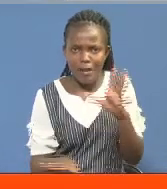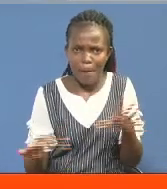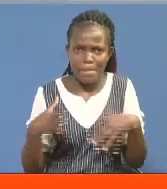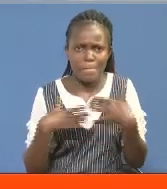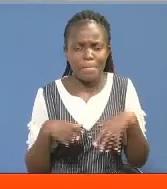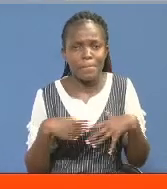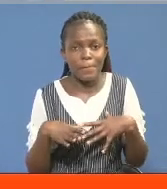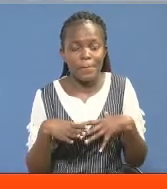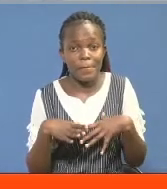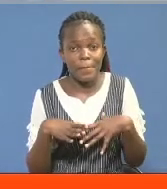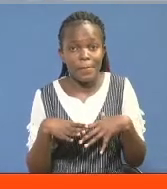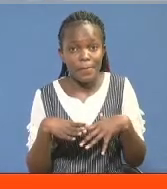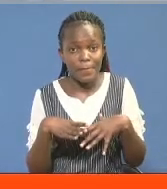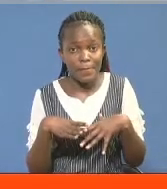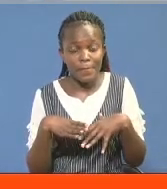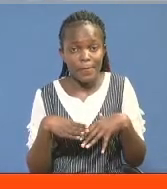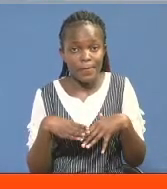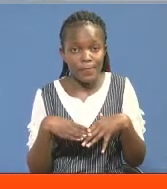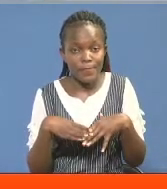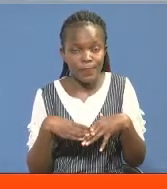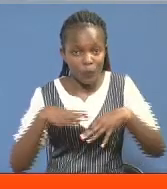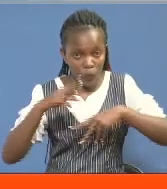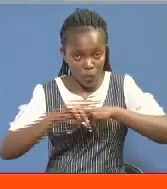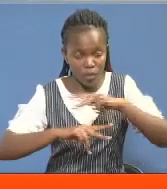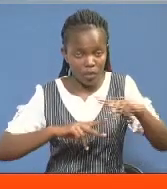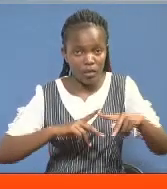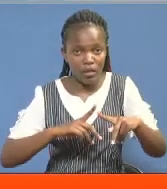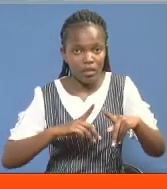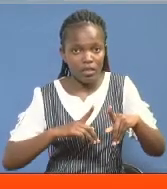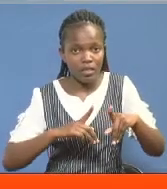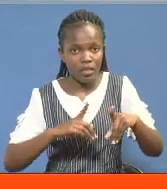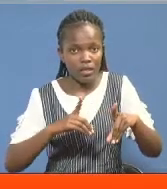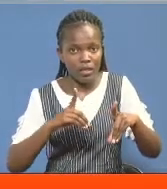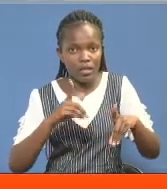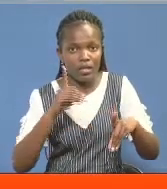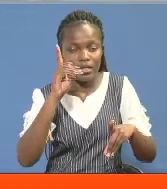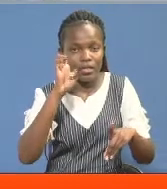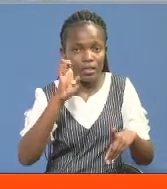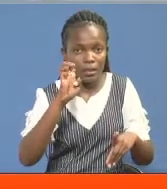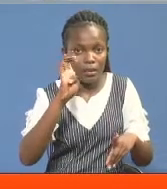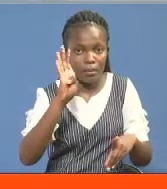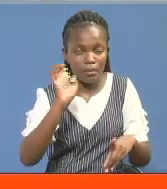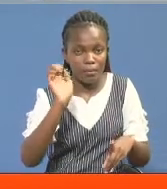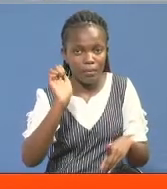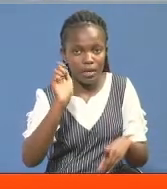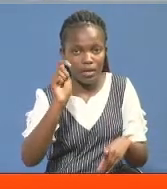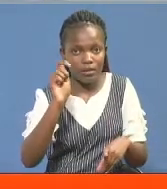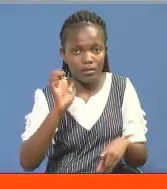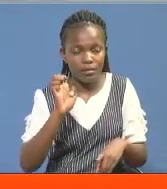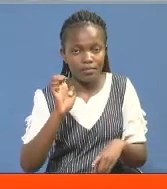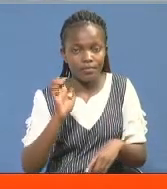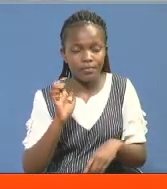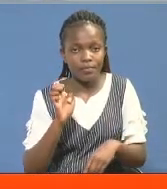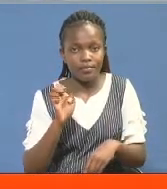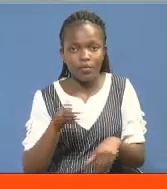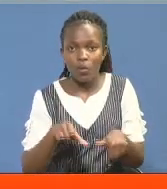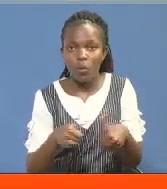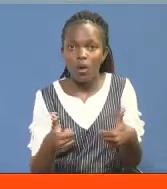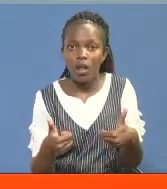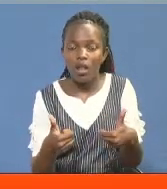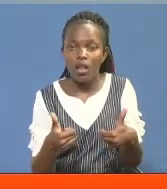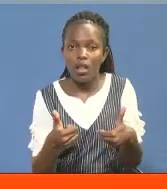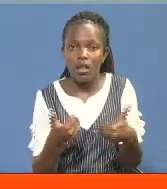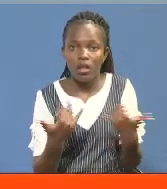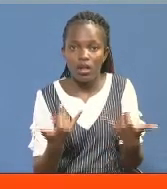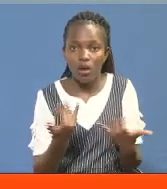county assembly proceeds to debate. If that is not happening, then there is no public participation. All right.